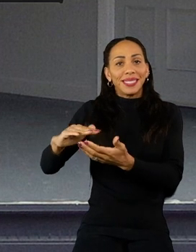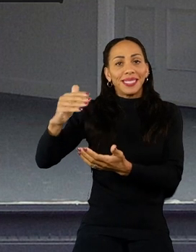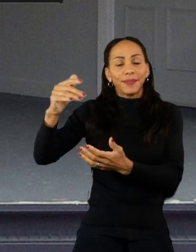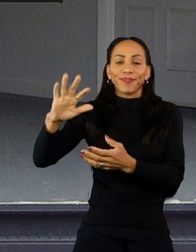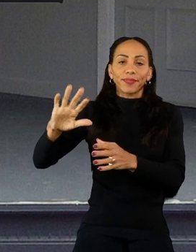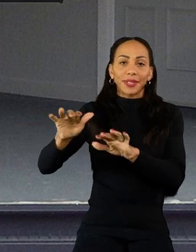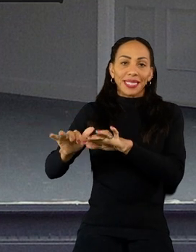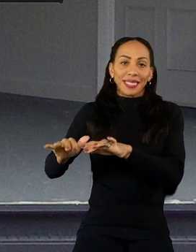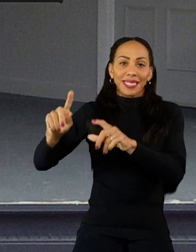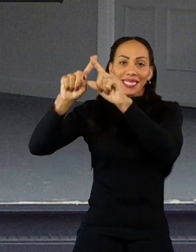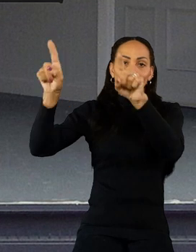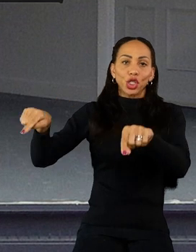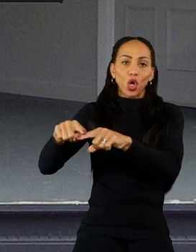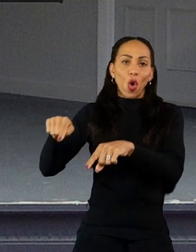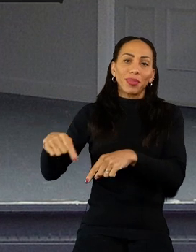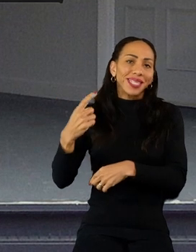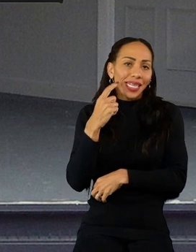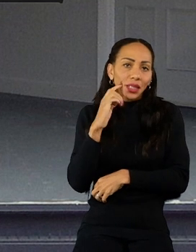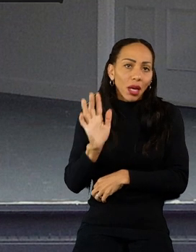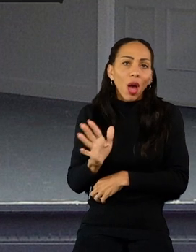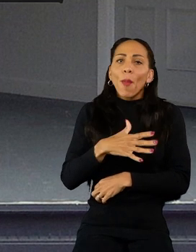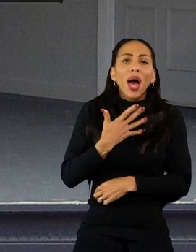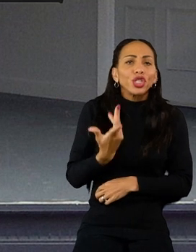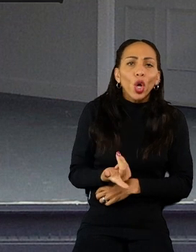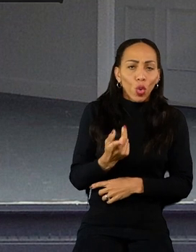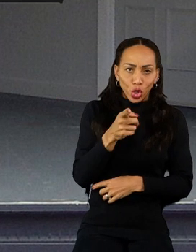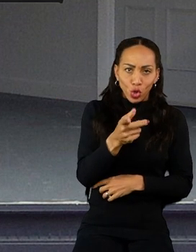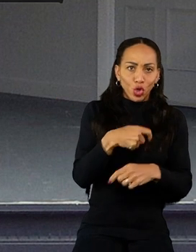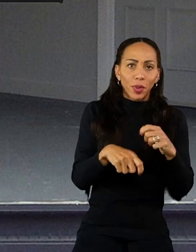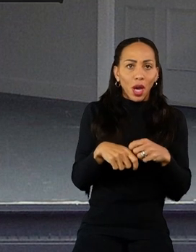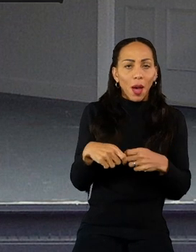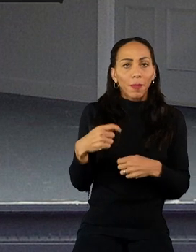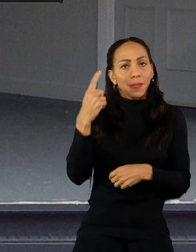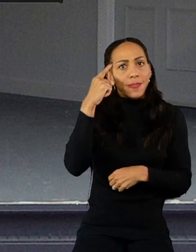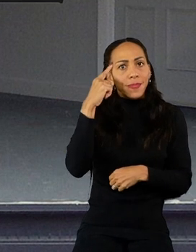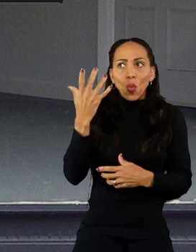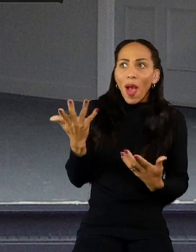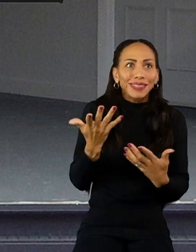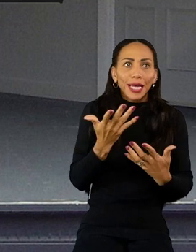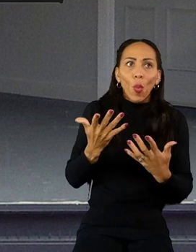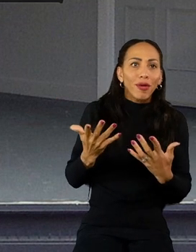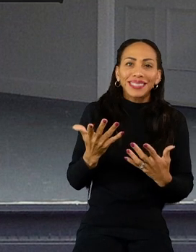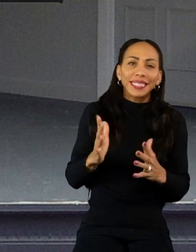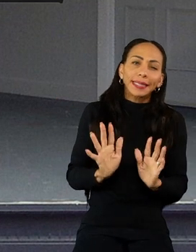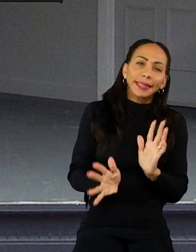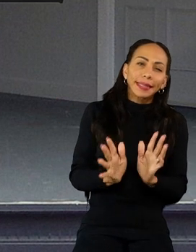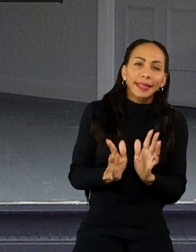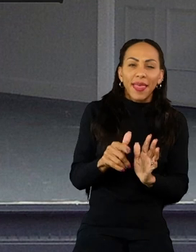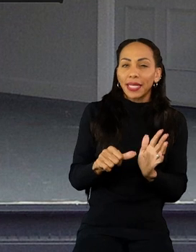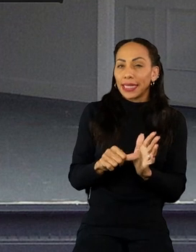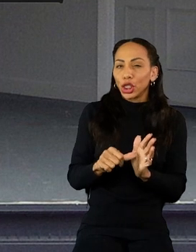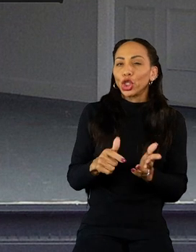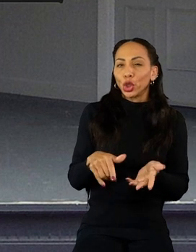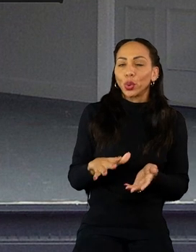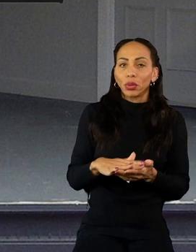I kind of favour the desktop because it's just a little bit more easier to go with, but I don't want it to then bolt you down to that one location where you